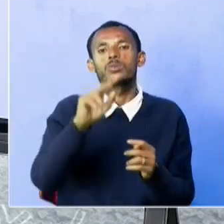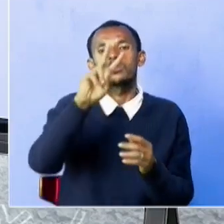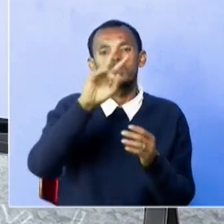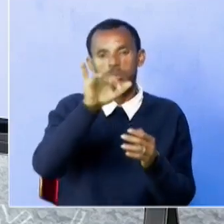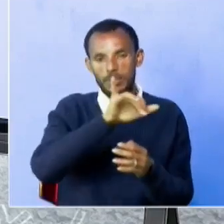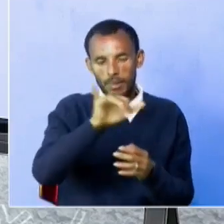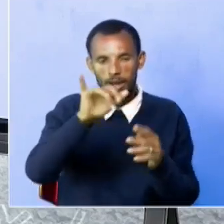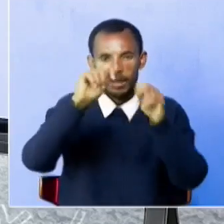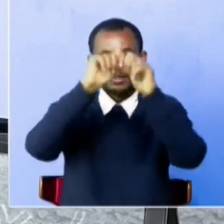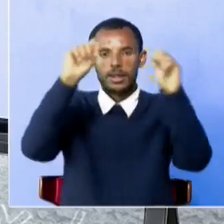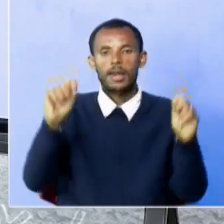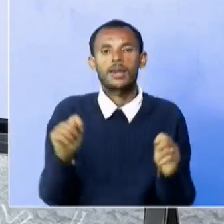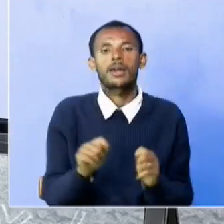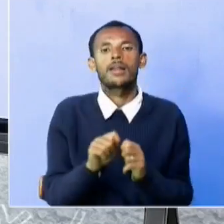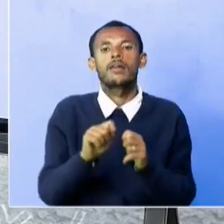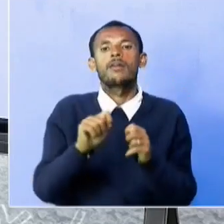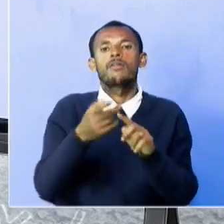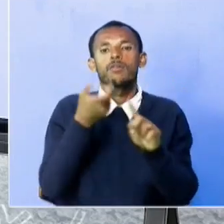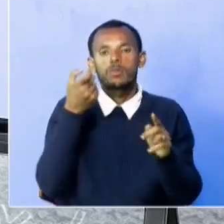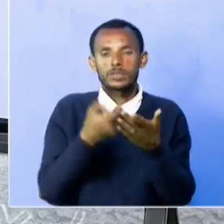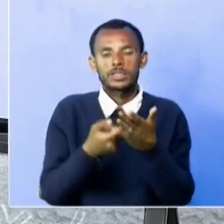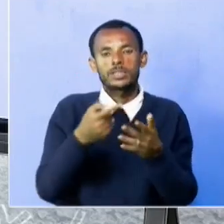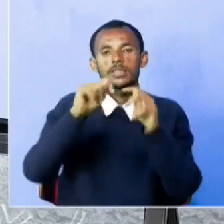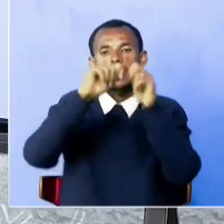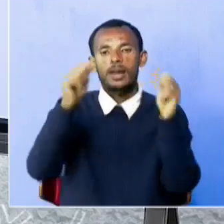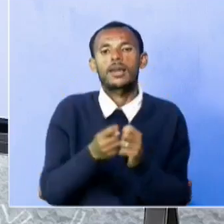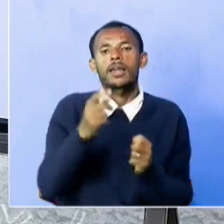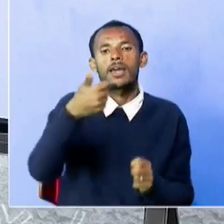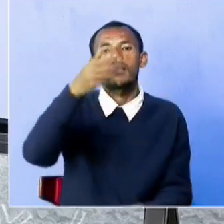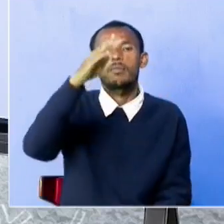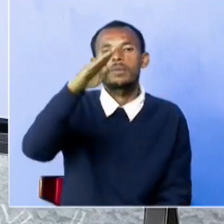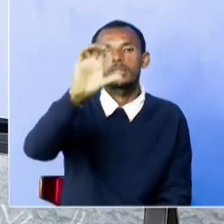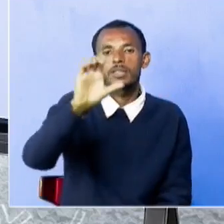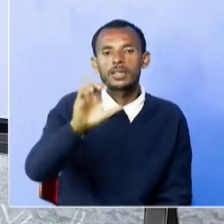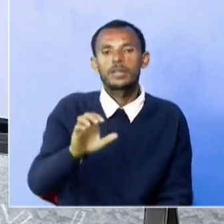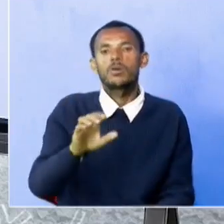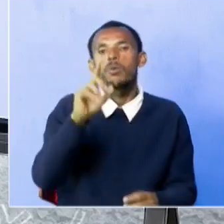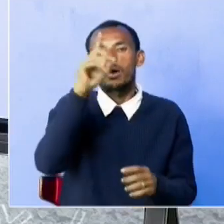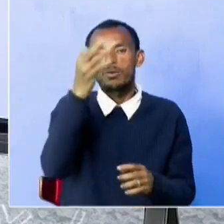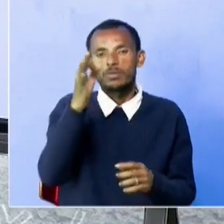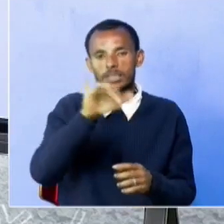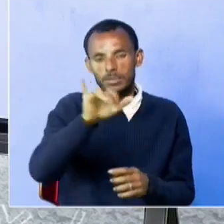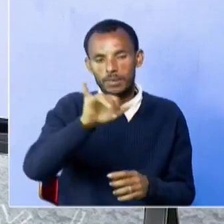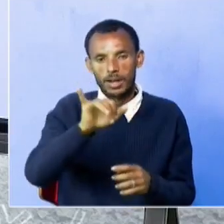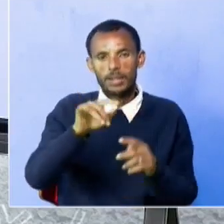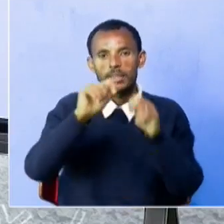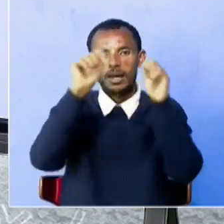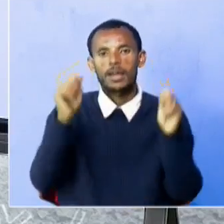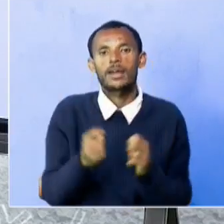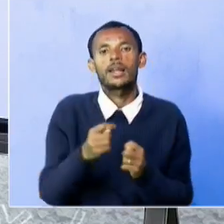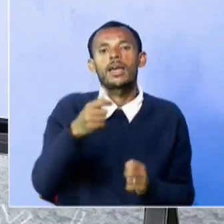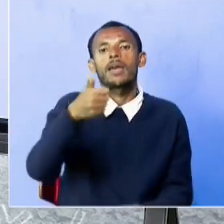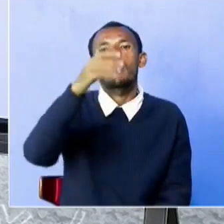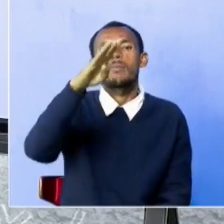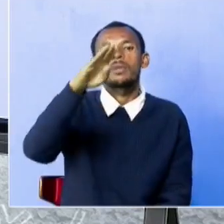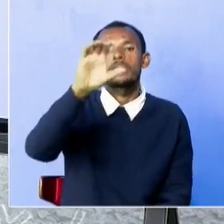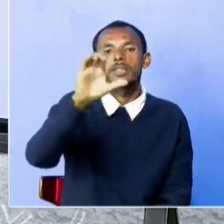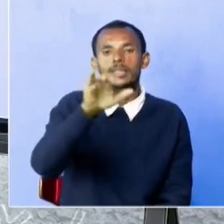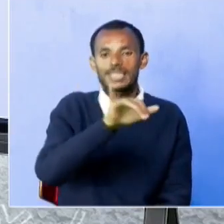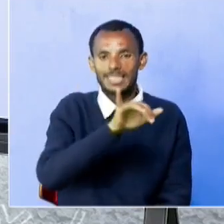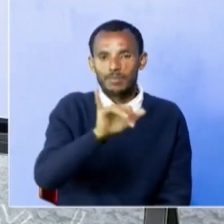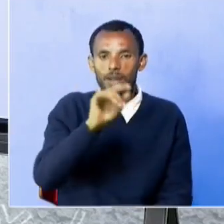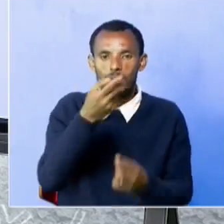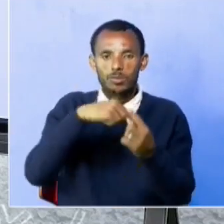similar triangles from this triangle ABC. One of the similar triangle is triangle ABC is similar